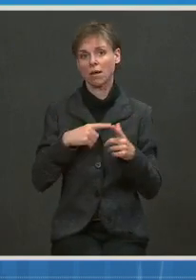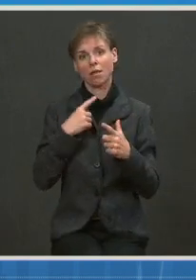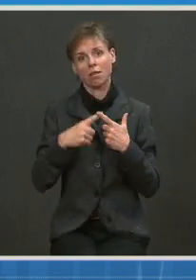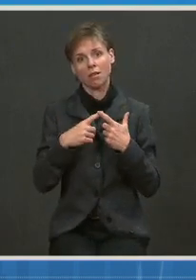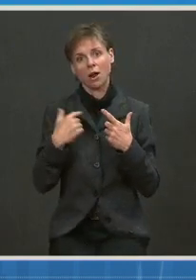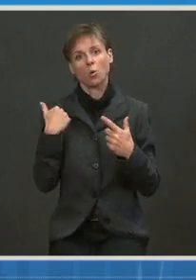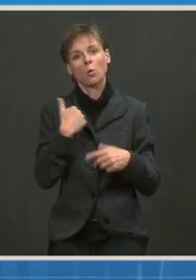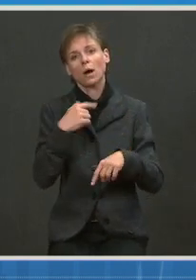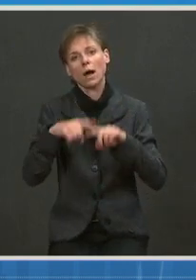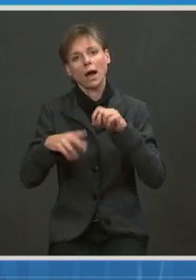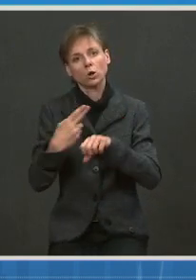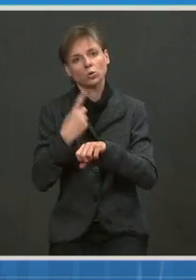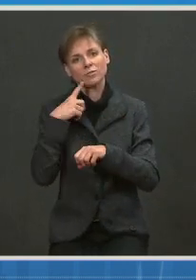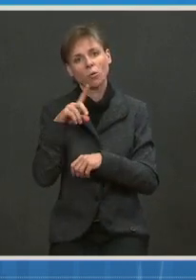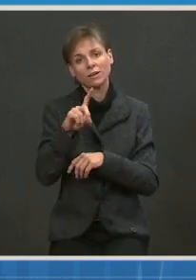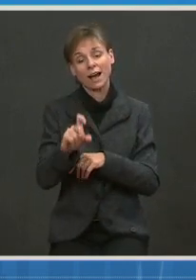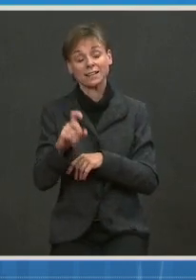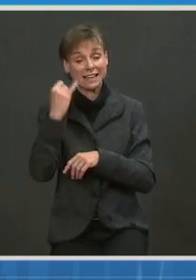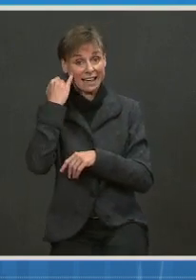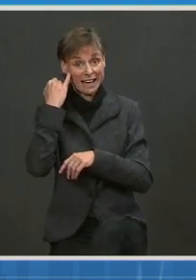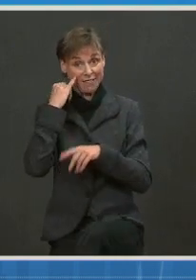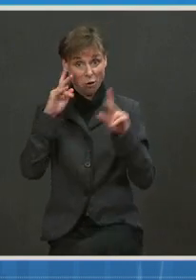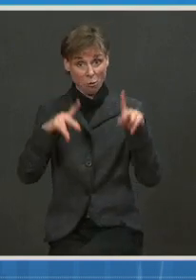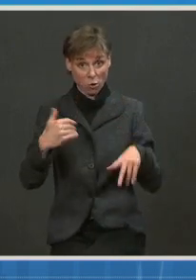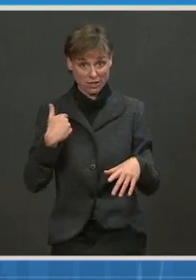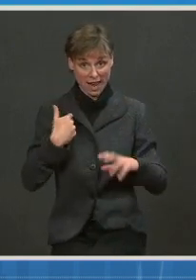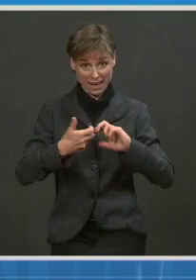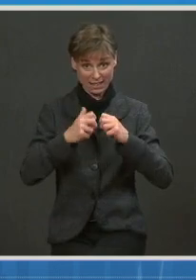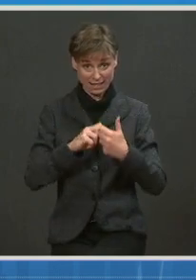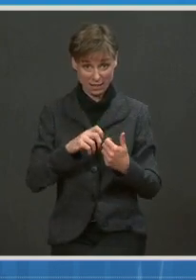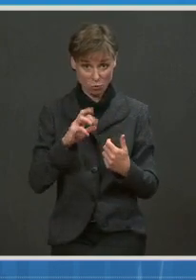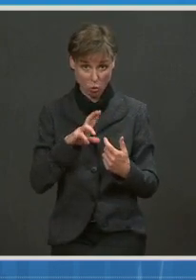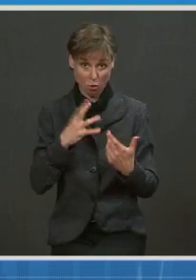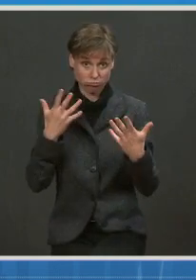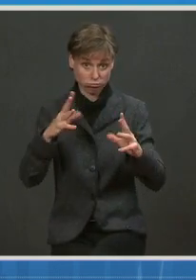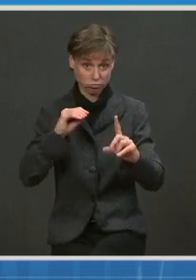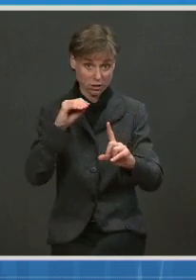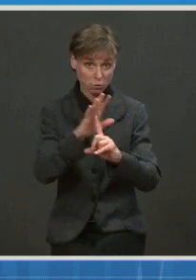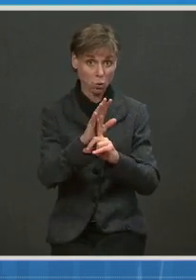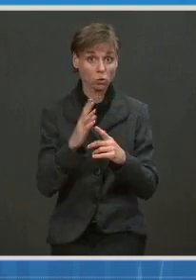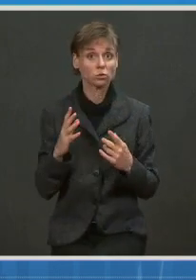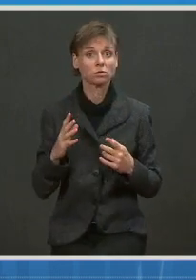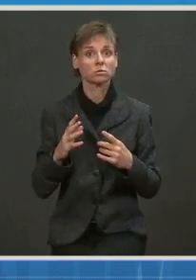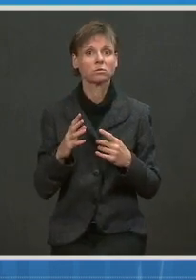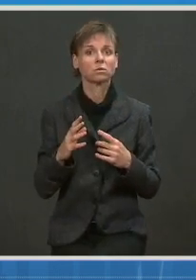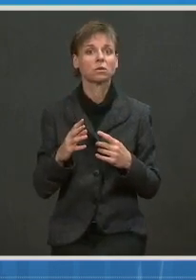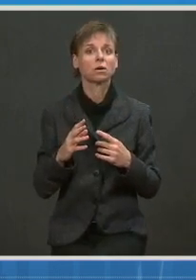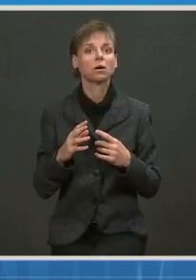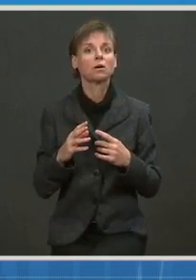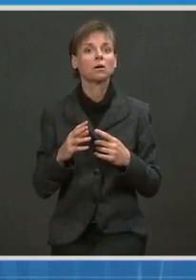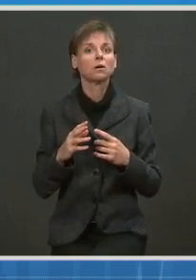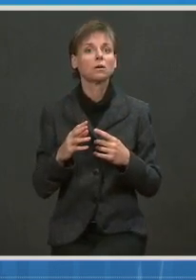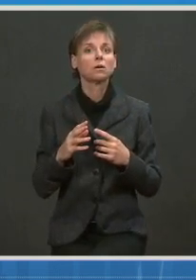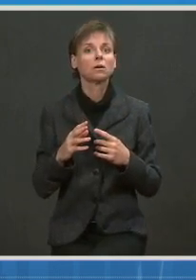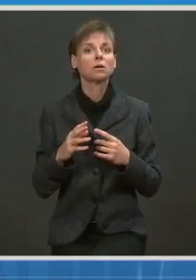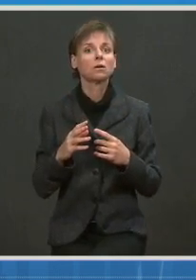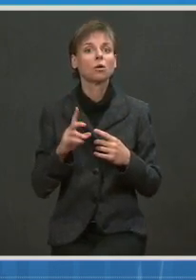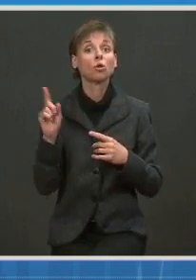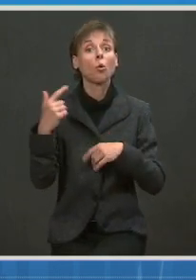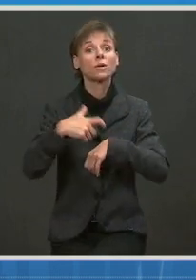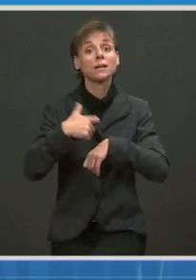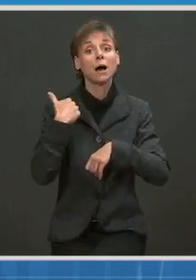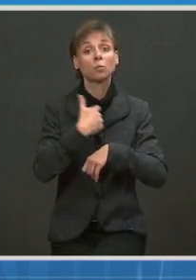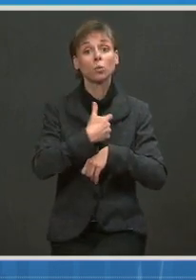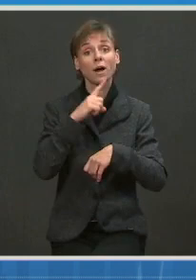purposes, when someone presents with symptoms or has been exposed. Only in selected places have we capitalized on the benefits of